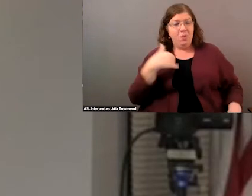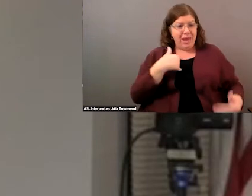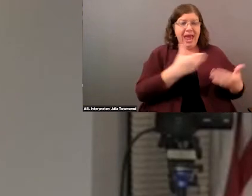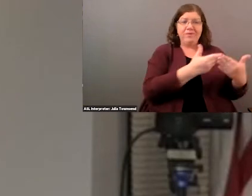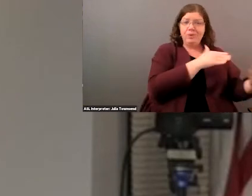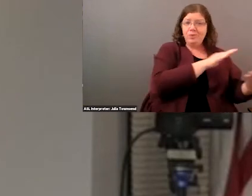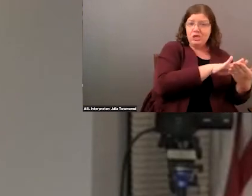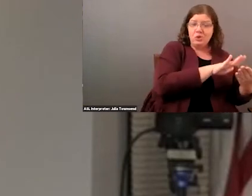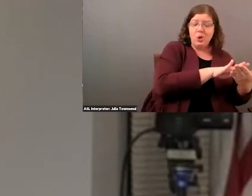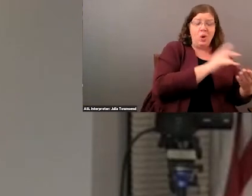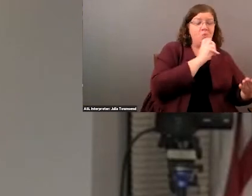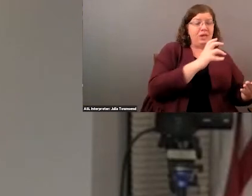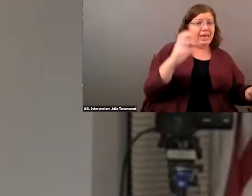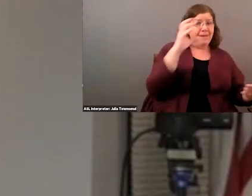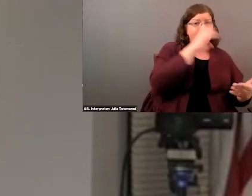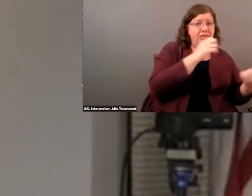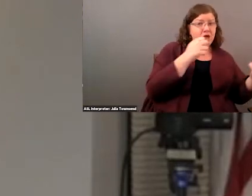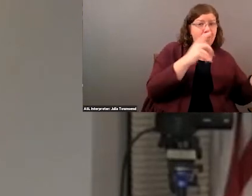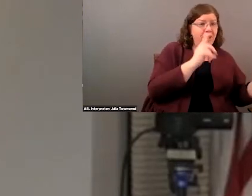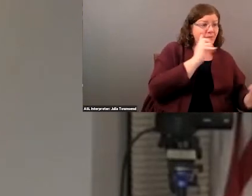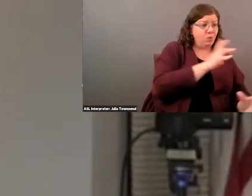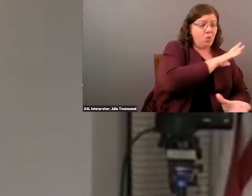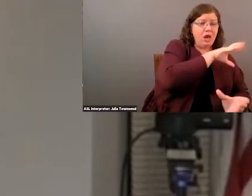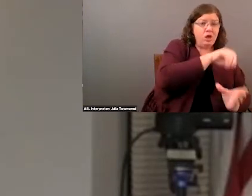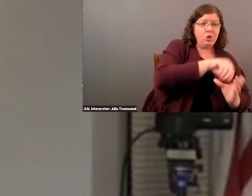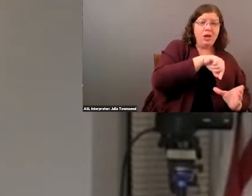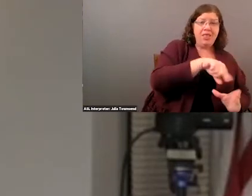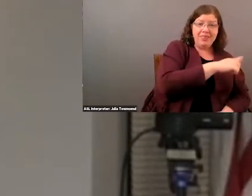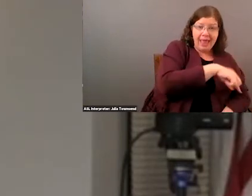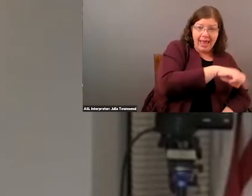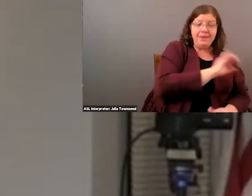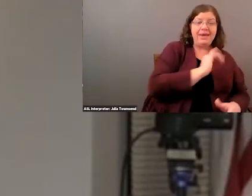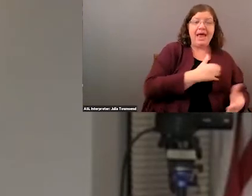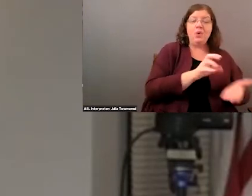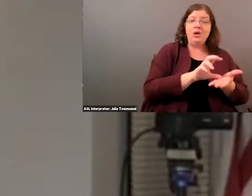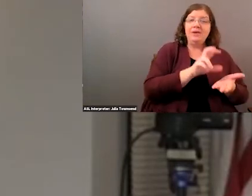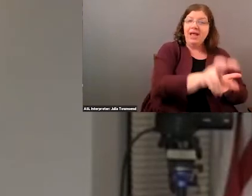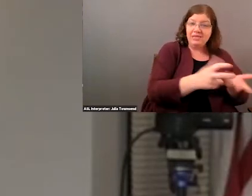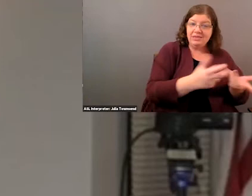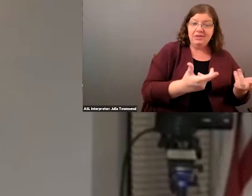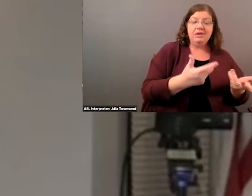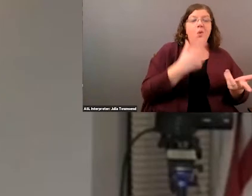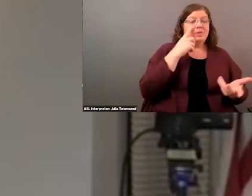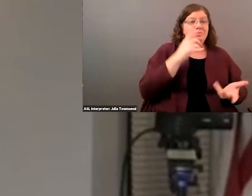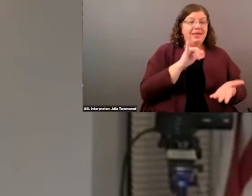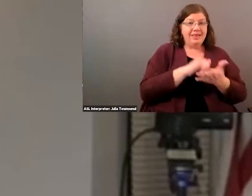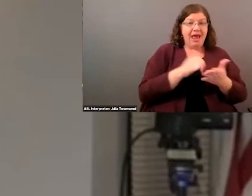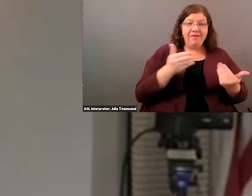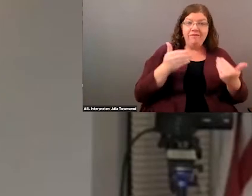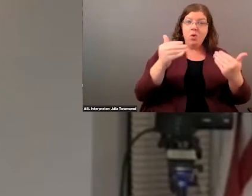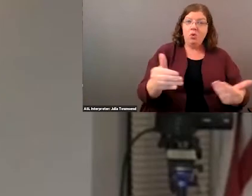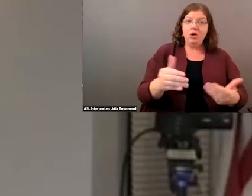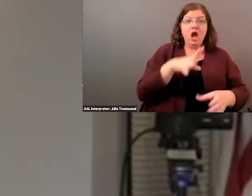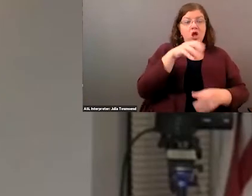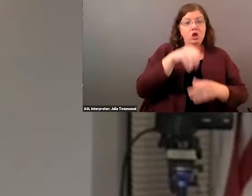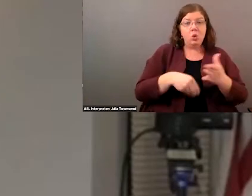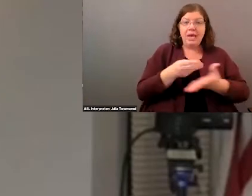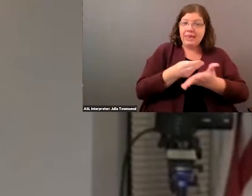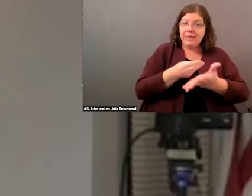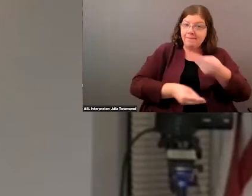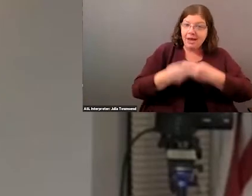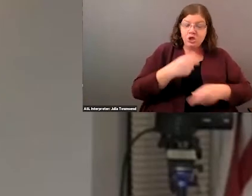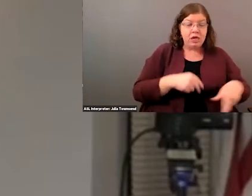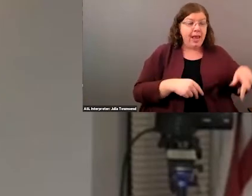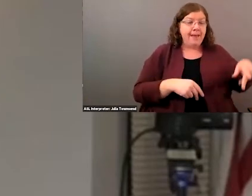see somehow we bring that forward, and including in the budget, because that is where the rubber's going to meet the road. Because the people who are coming in stronger, the